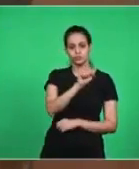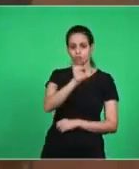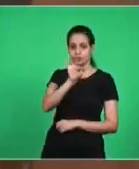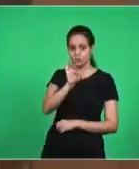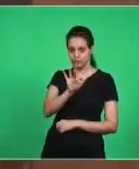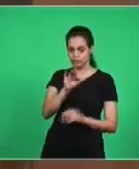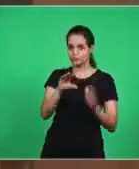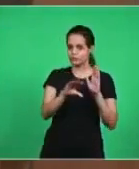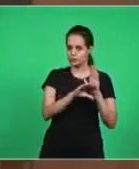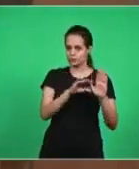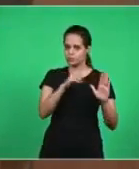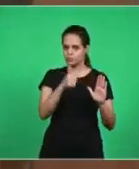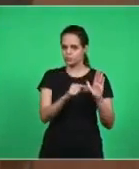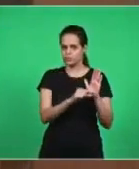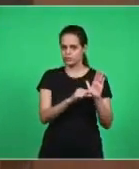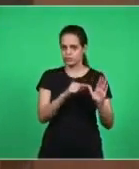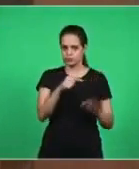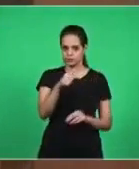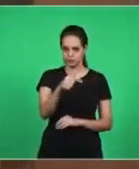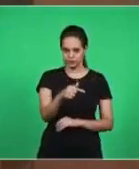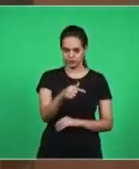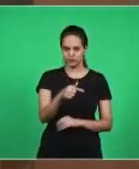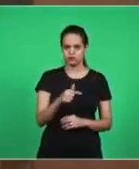Zephaniah, chapter 1, verse